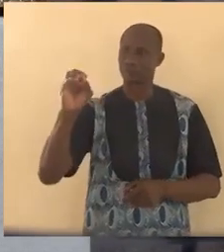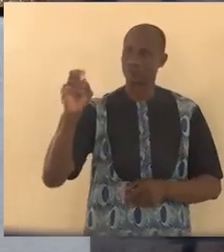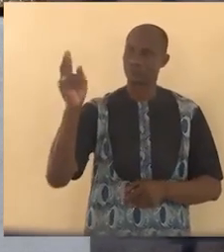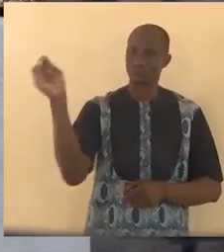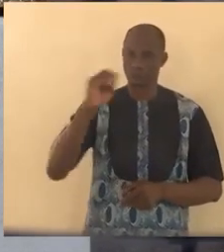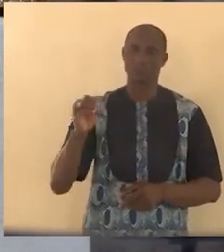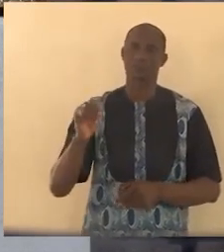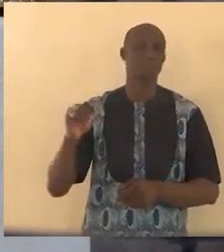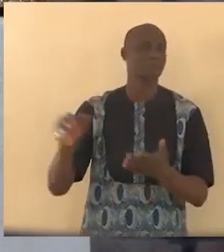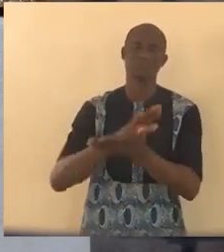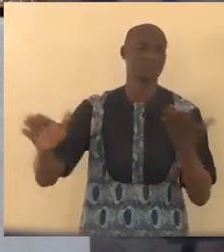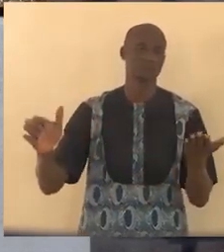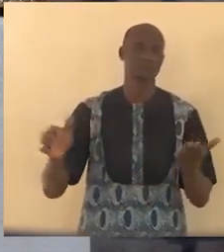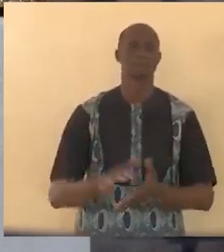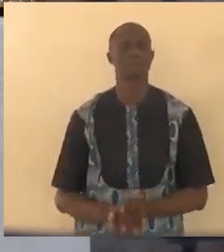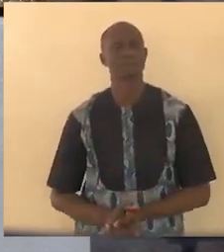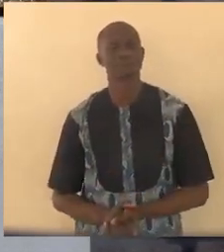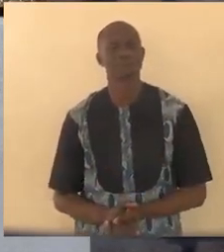them, are gone.